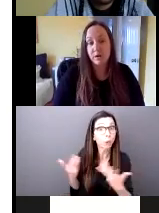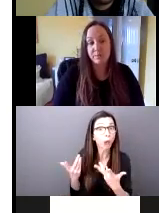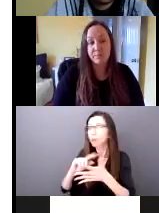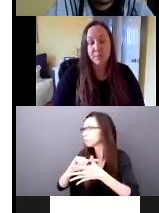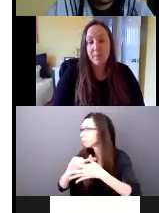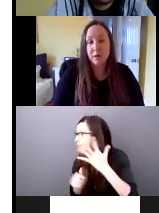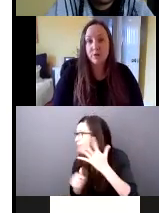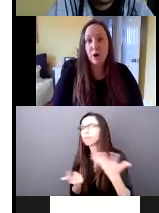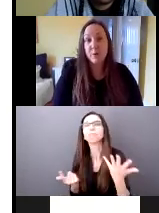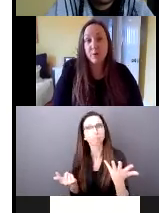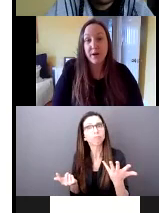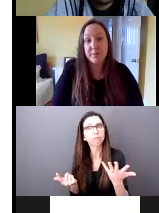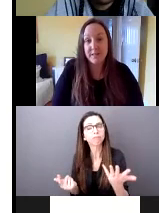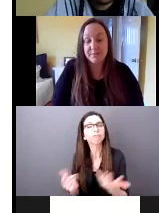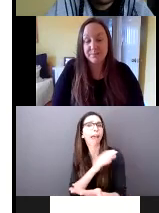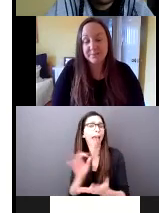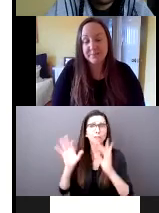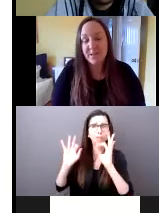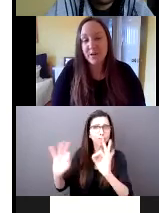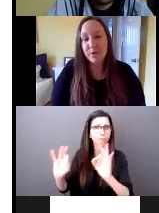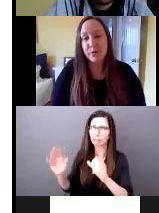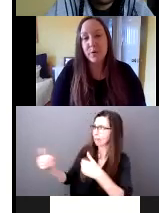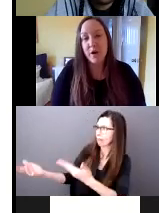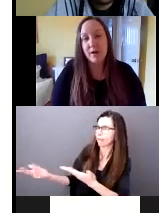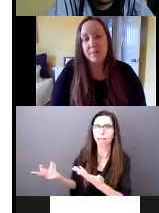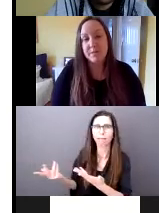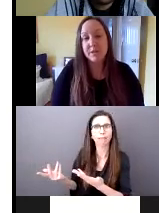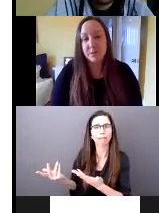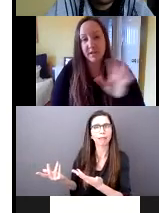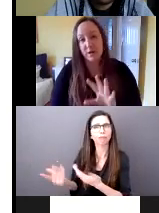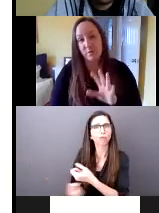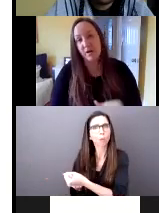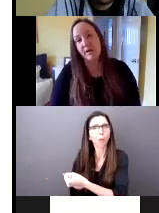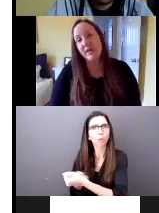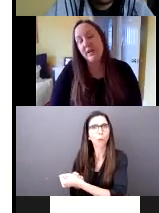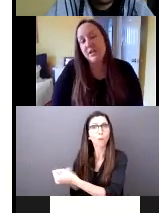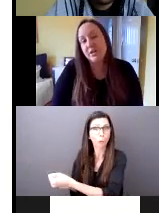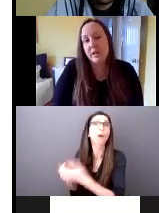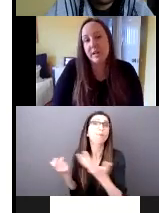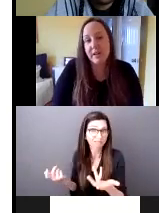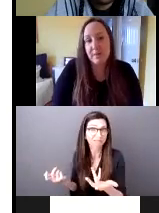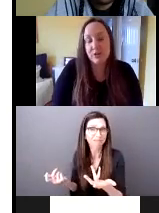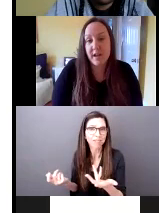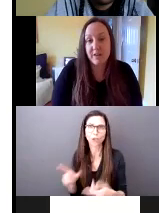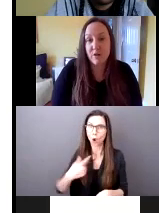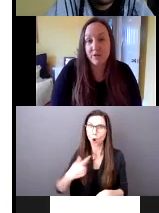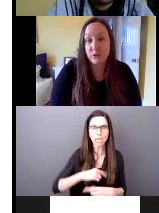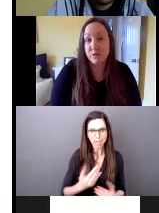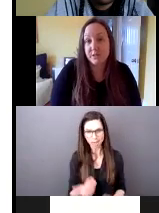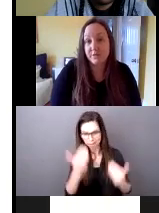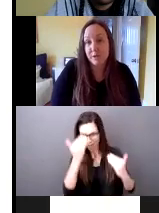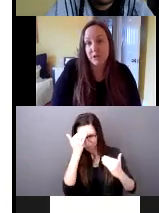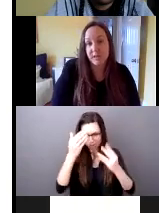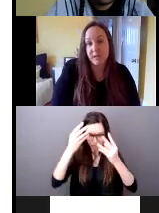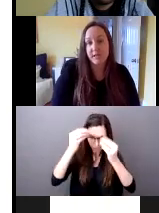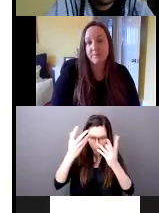support through our program lead, who deals with the helpline to really make sure they have all of the tools